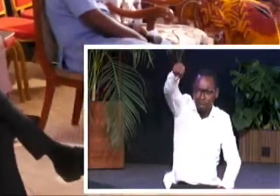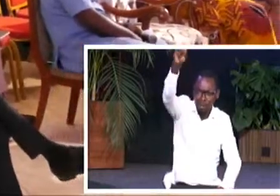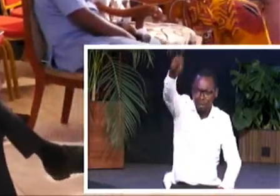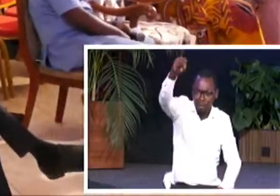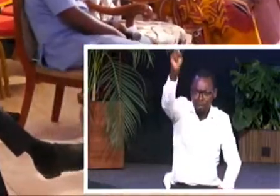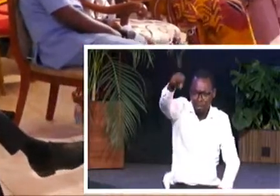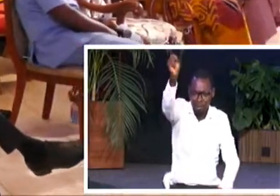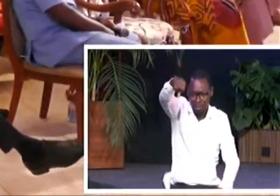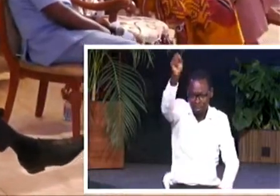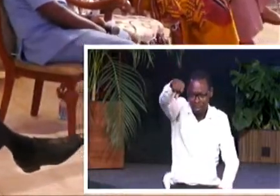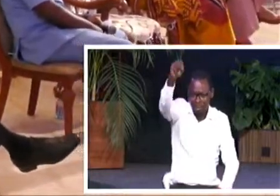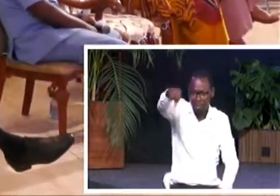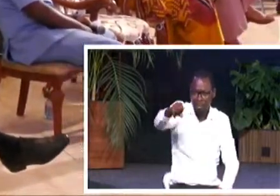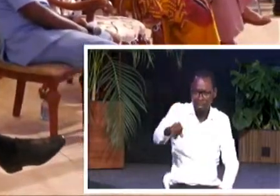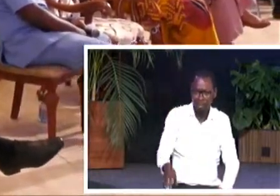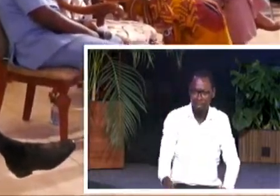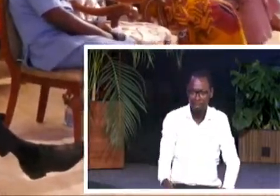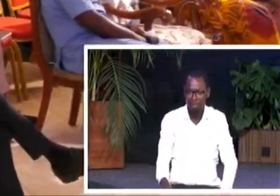New Wine, are you ready?